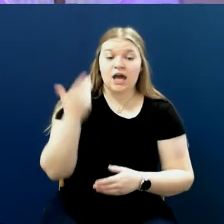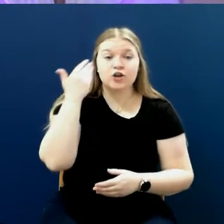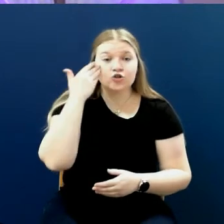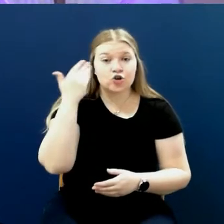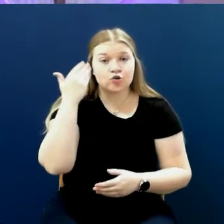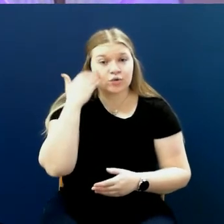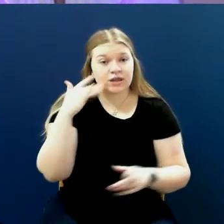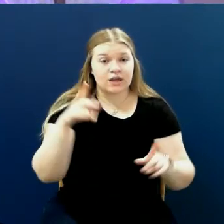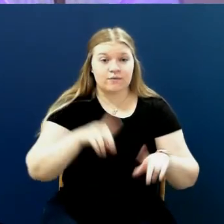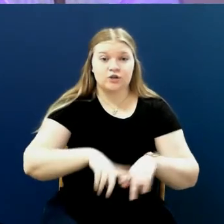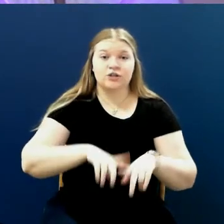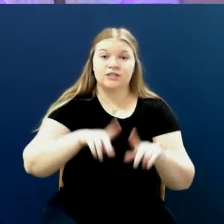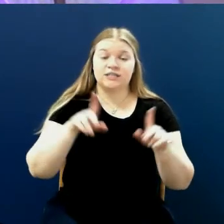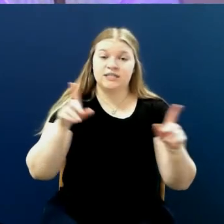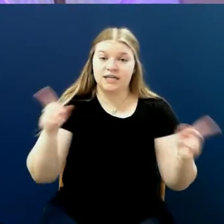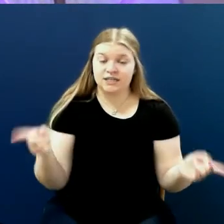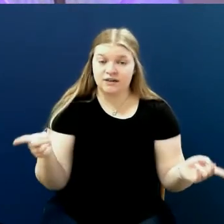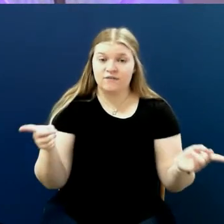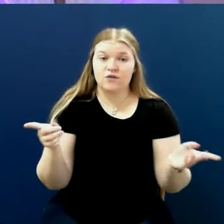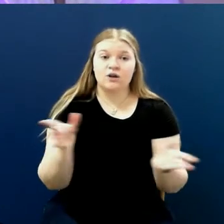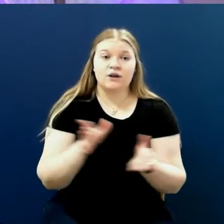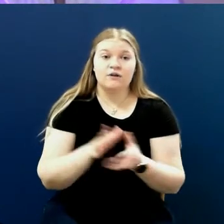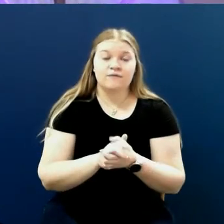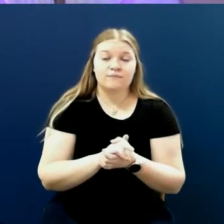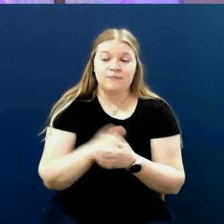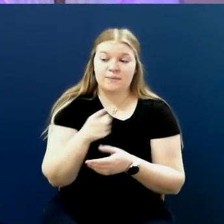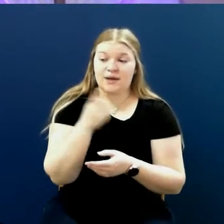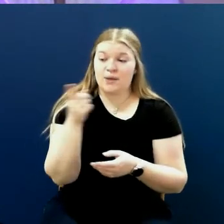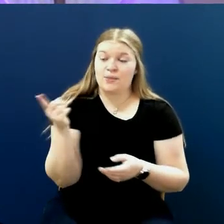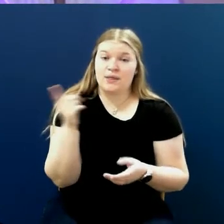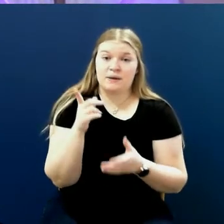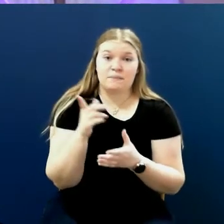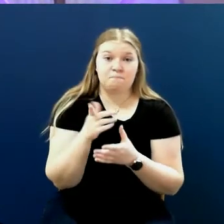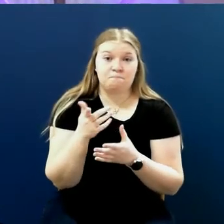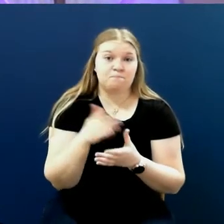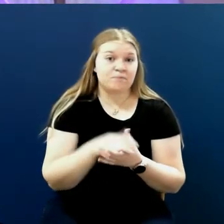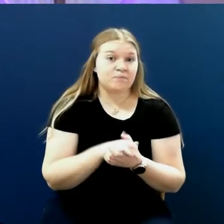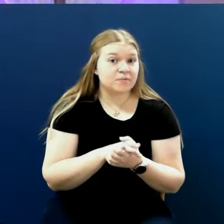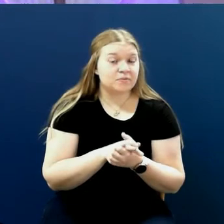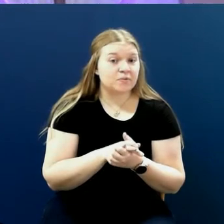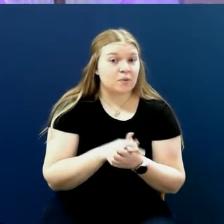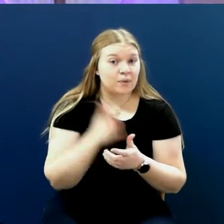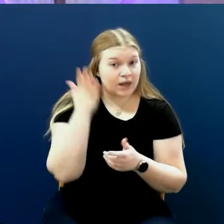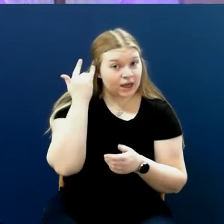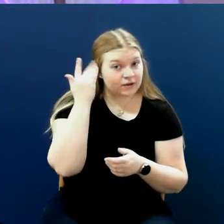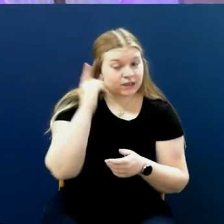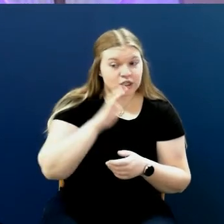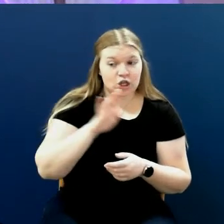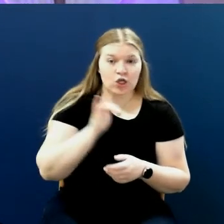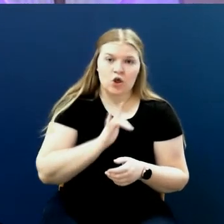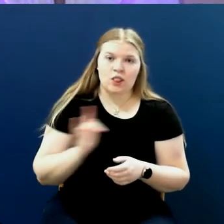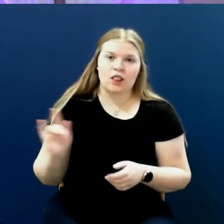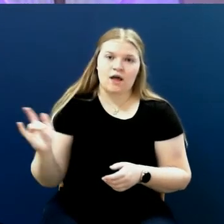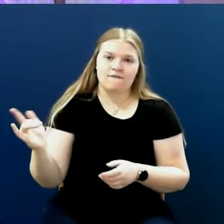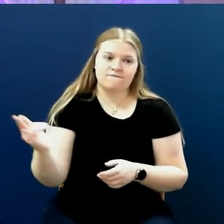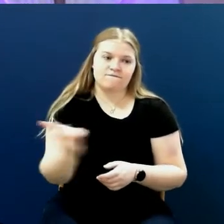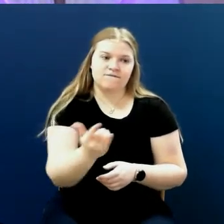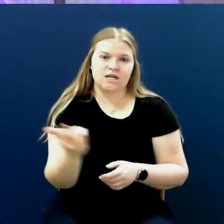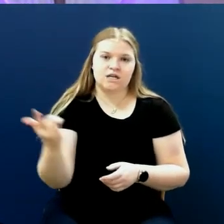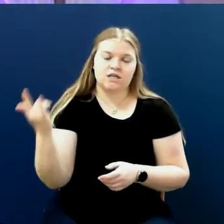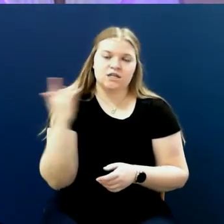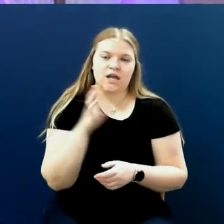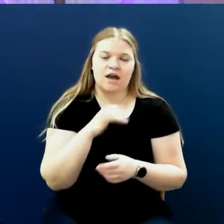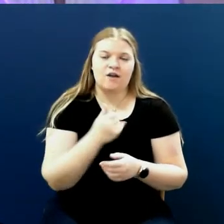were distinctive or there was something different about them because of their love. Not they had all